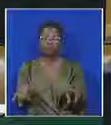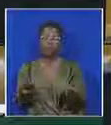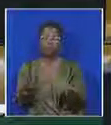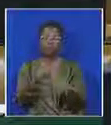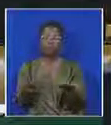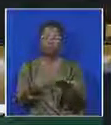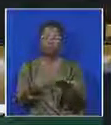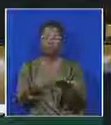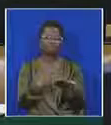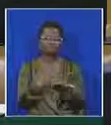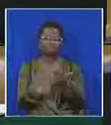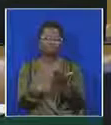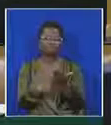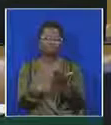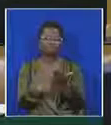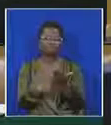at